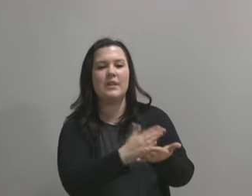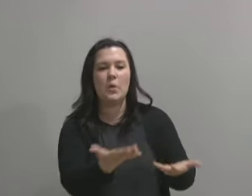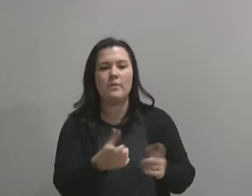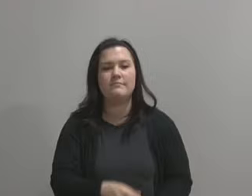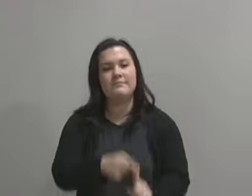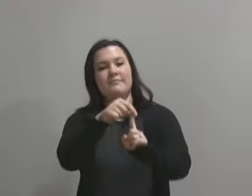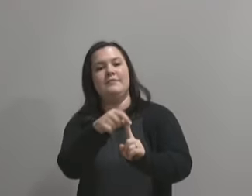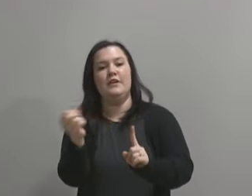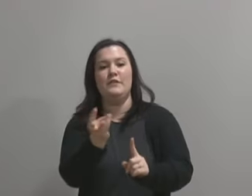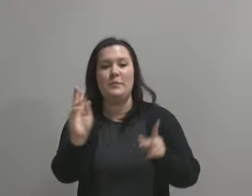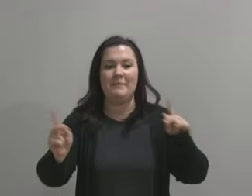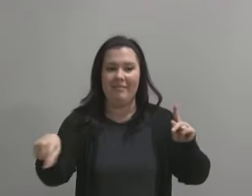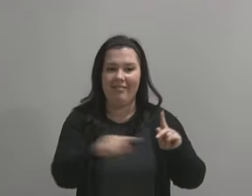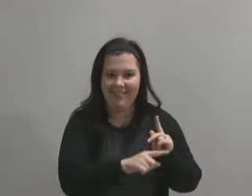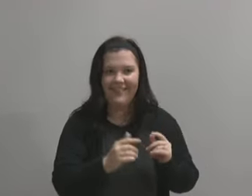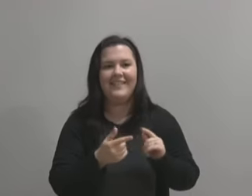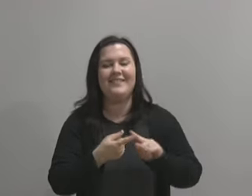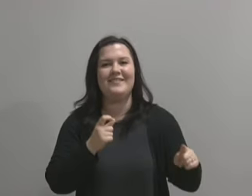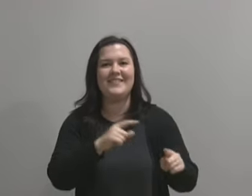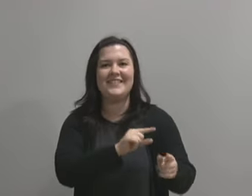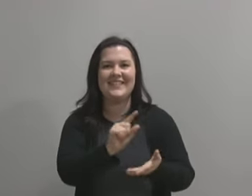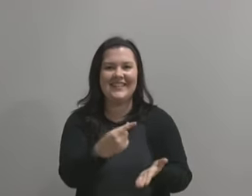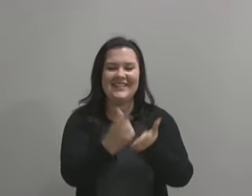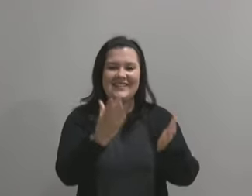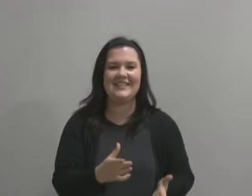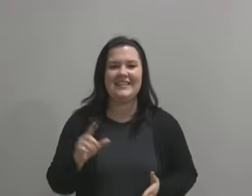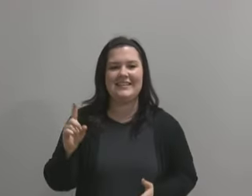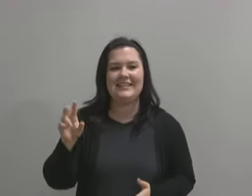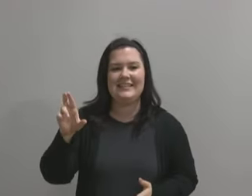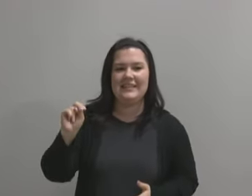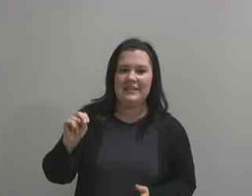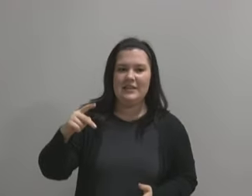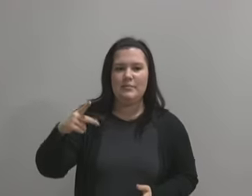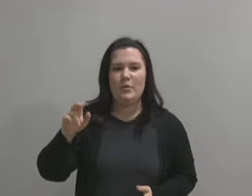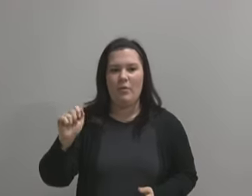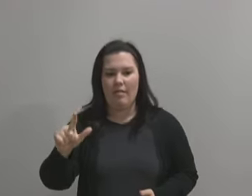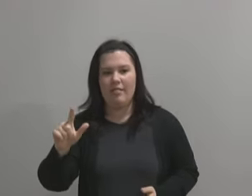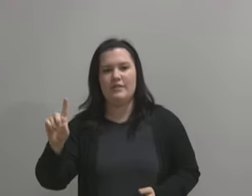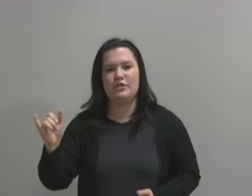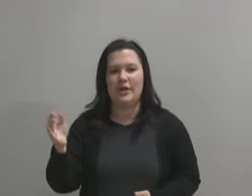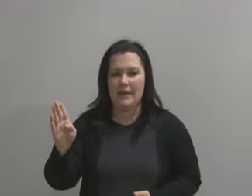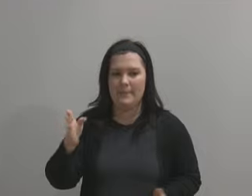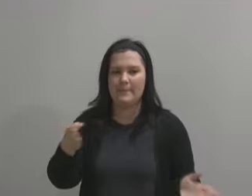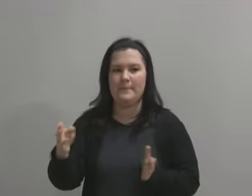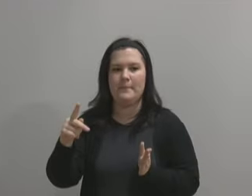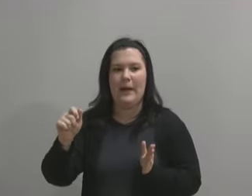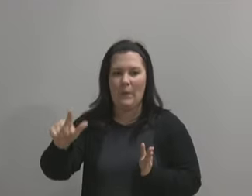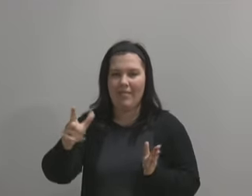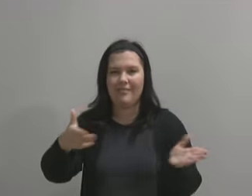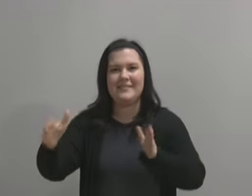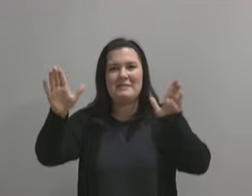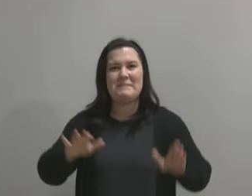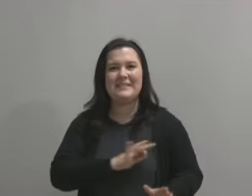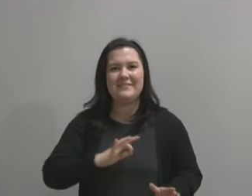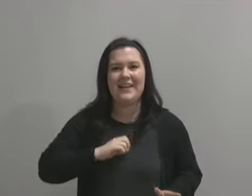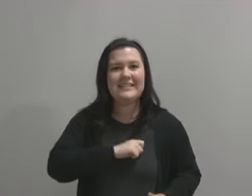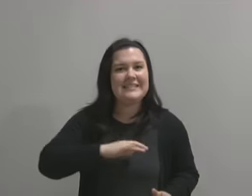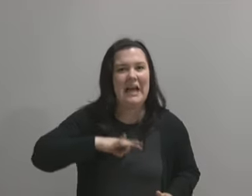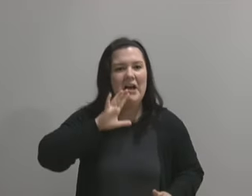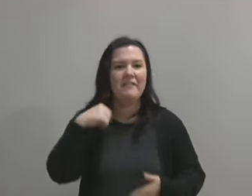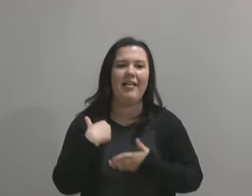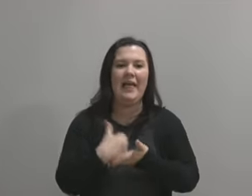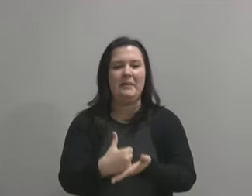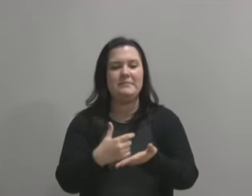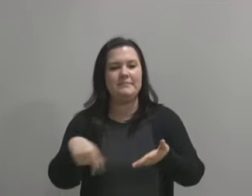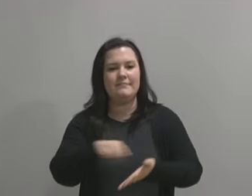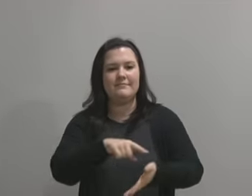attendance tonight. On behalf of my fellow graduates, I would like to thank Dean Perkul, Dean Jacob, Dean Albors, Dean Powell, and the amazing faculty and staff that helped to bring